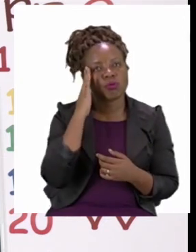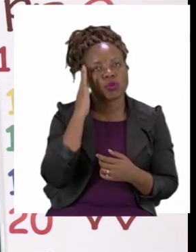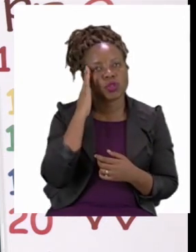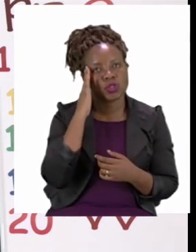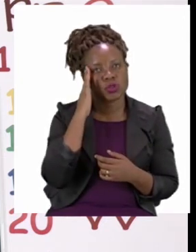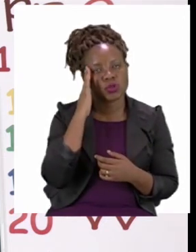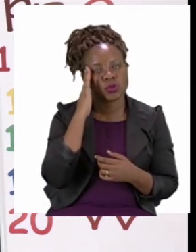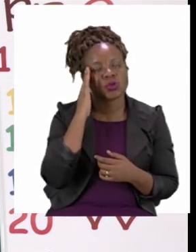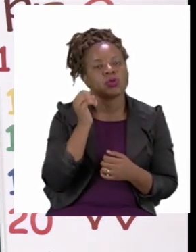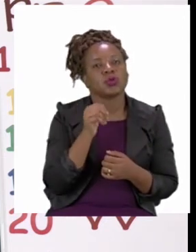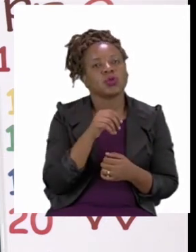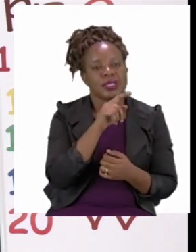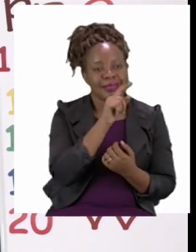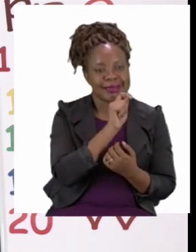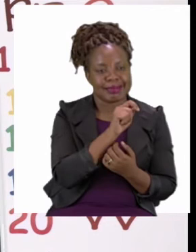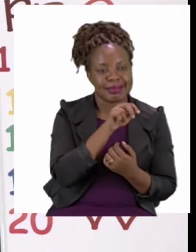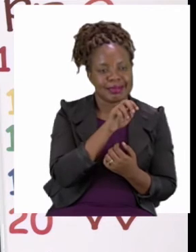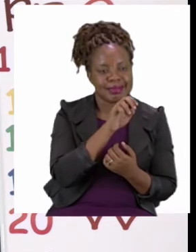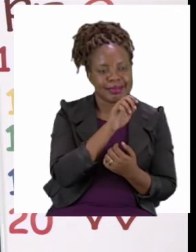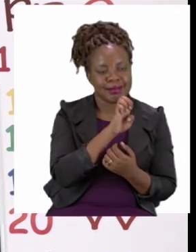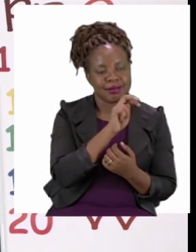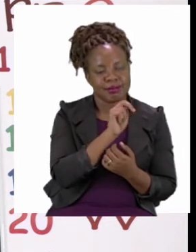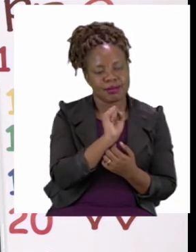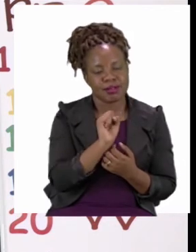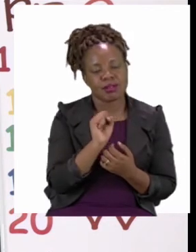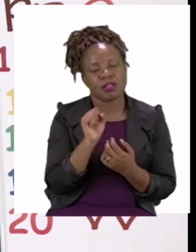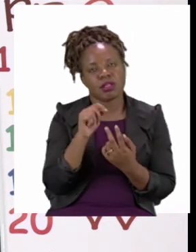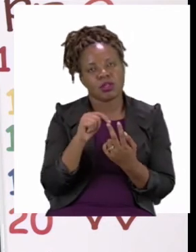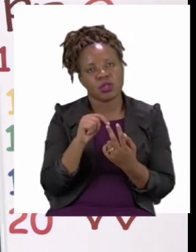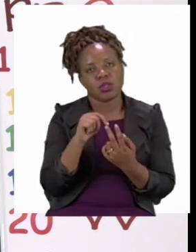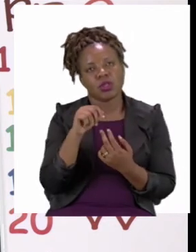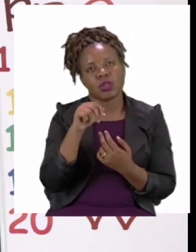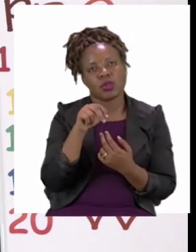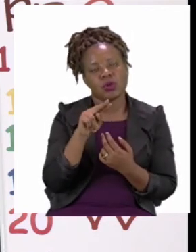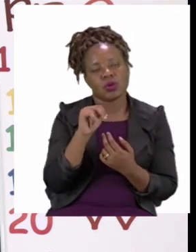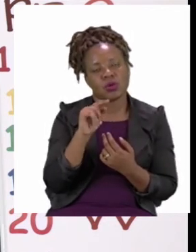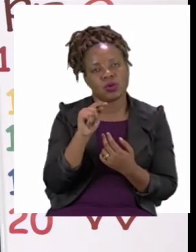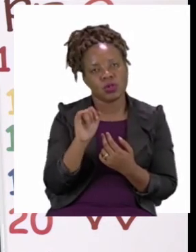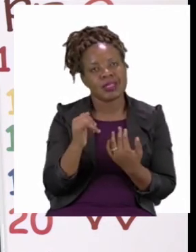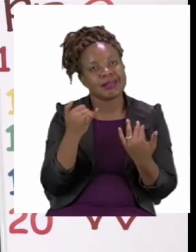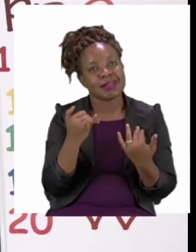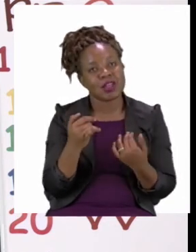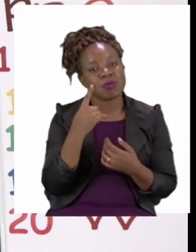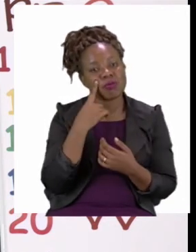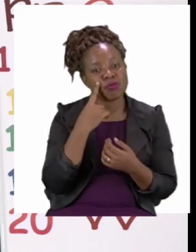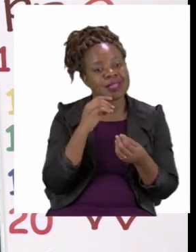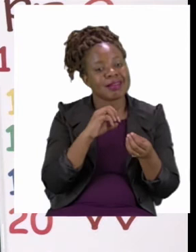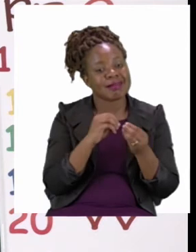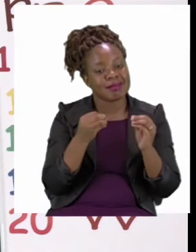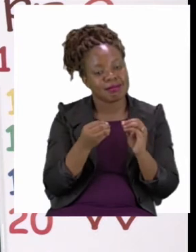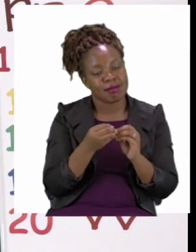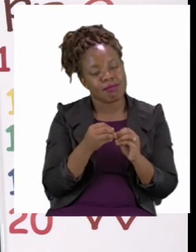for units. After that, we check 55, and then we look at the digit that has